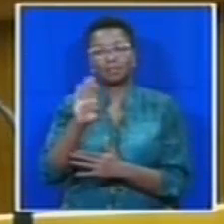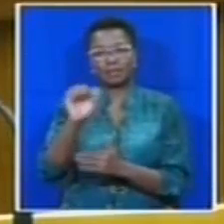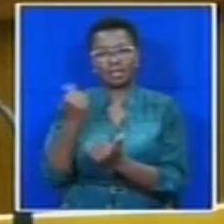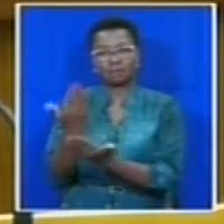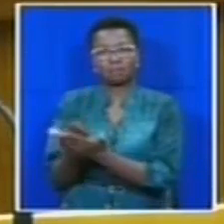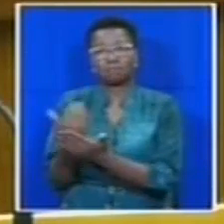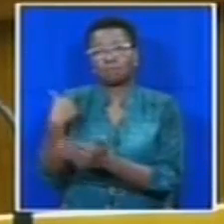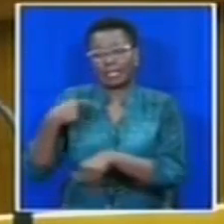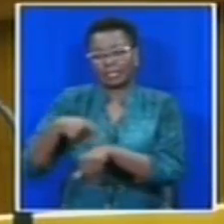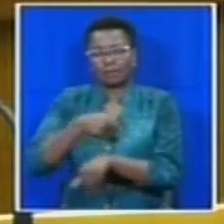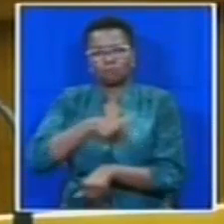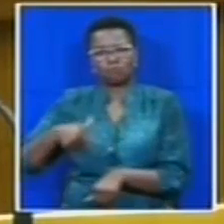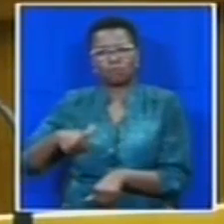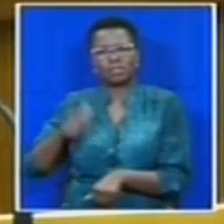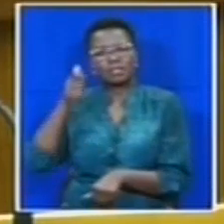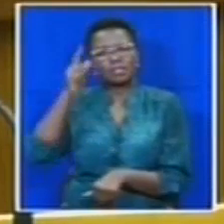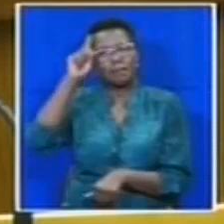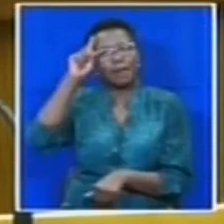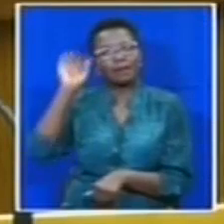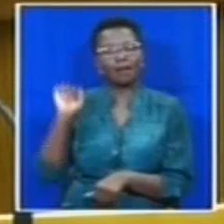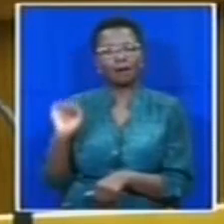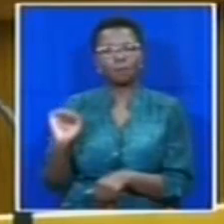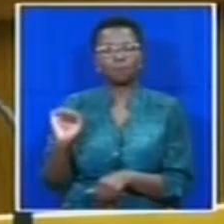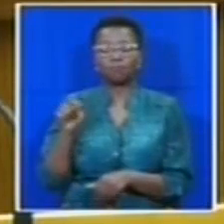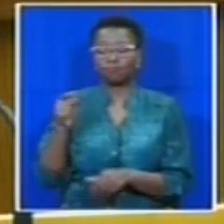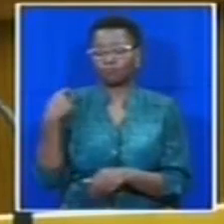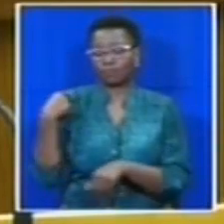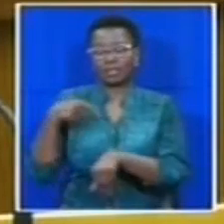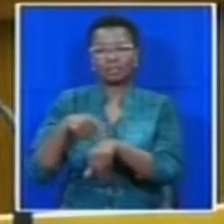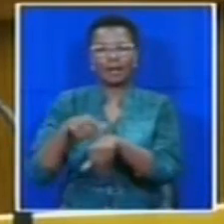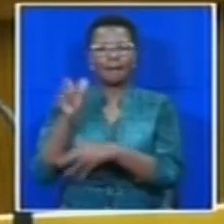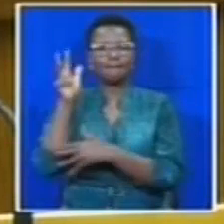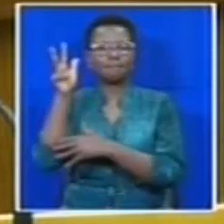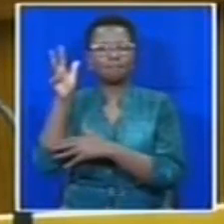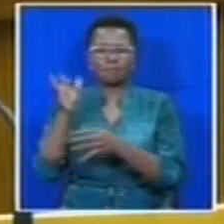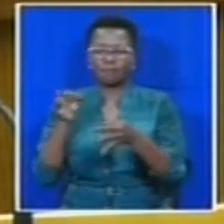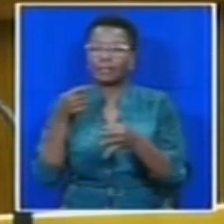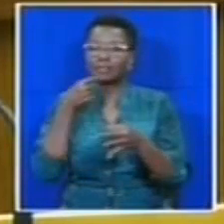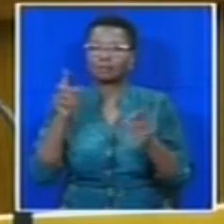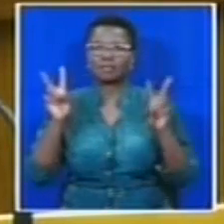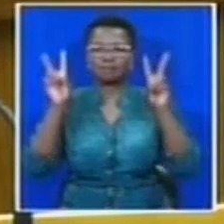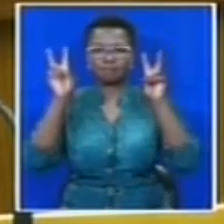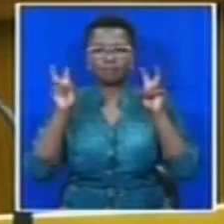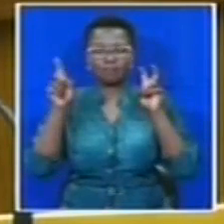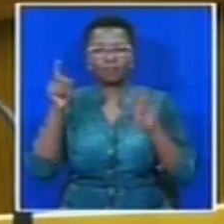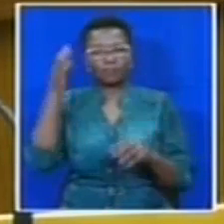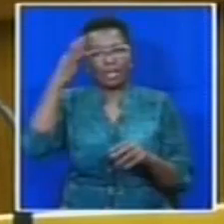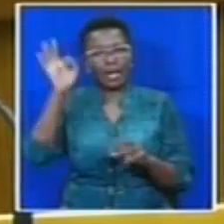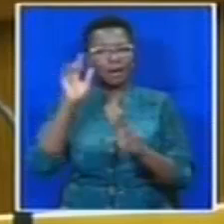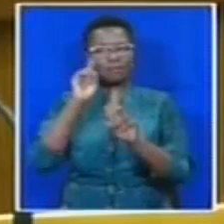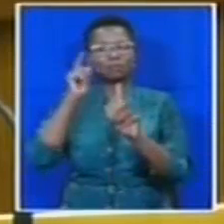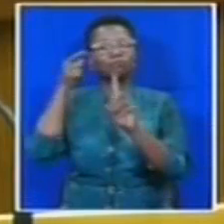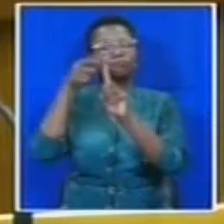Mandela's government. Its purpose, as was stated at the time, and I quote, it describes government's goals and